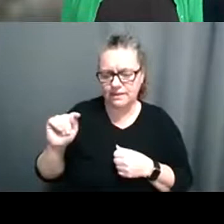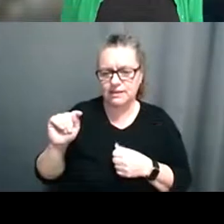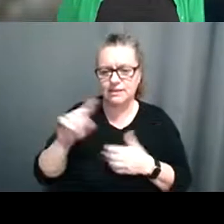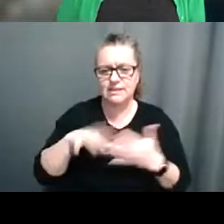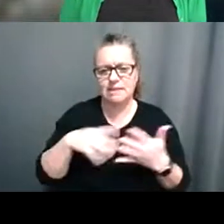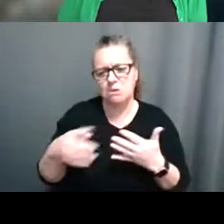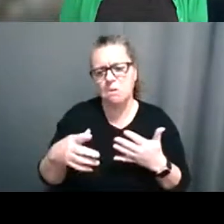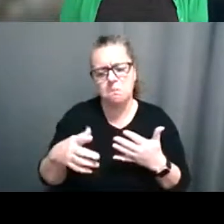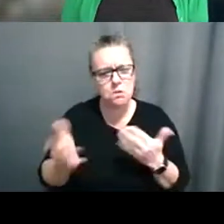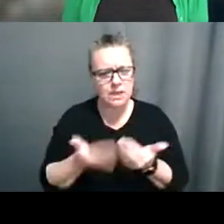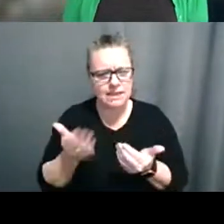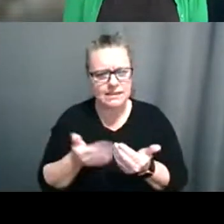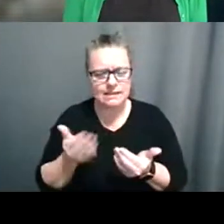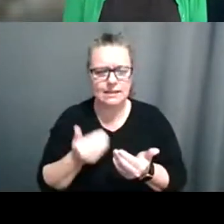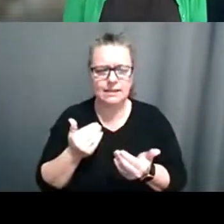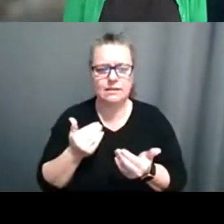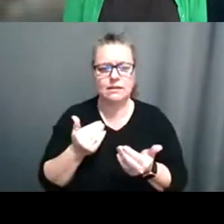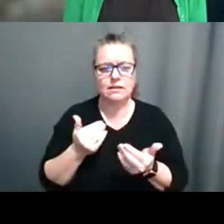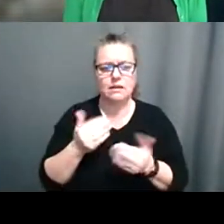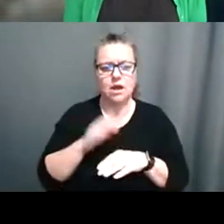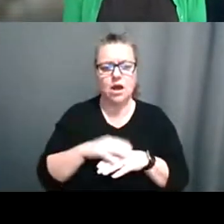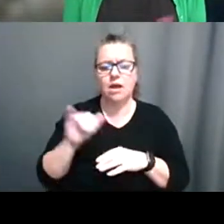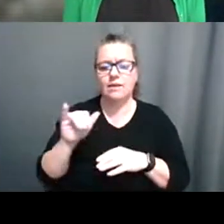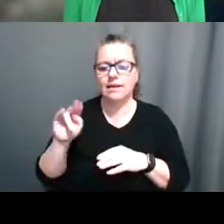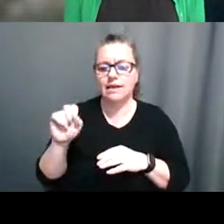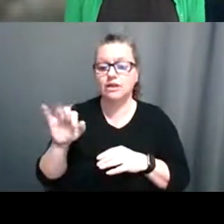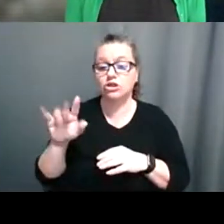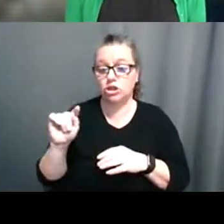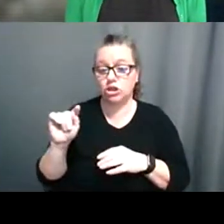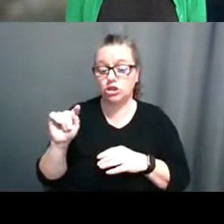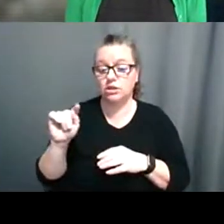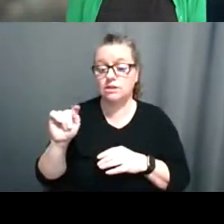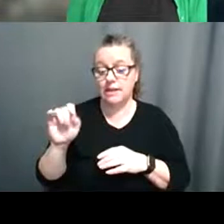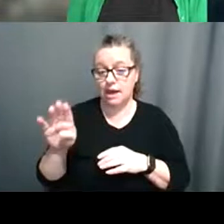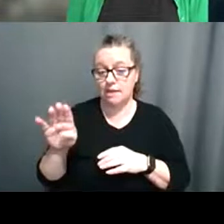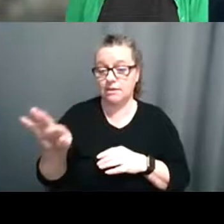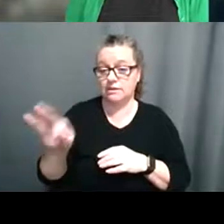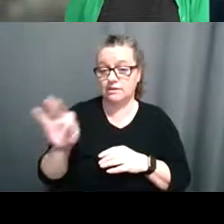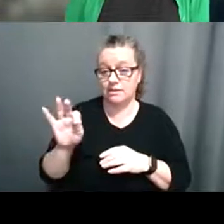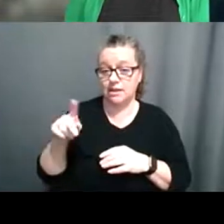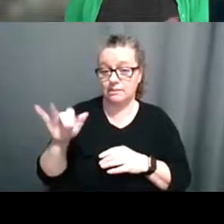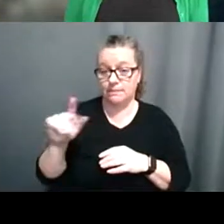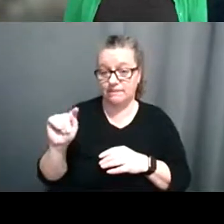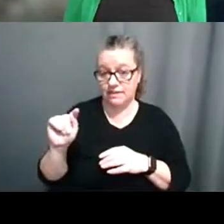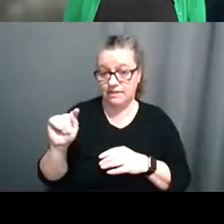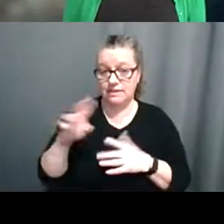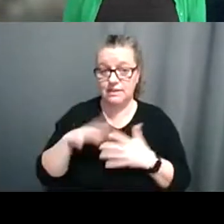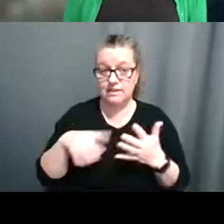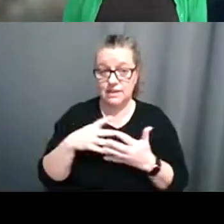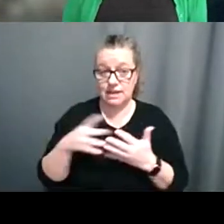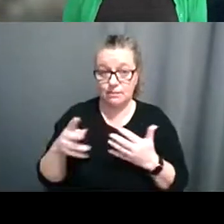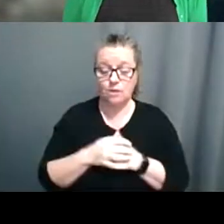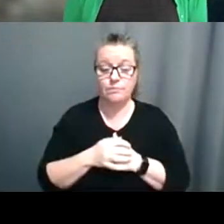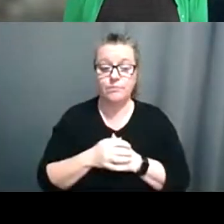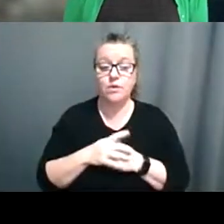thing to do. On the Insert tab, select Pivot Table or Recommended. When first starting out,